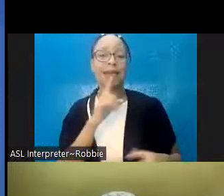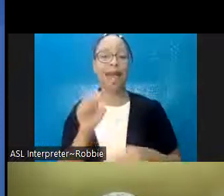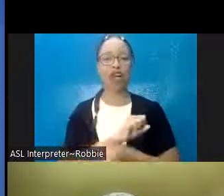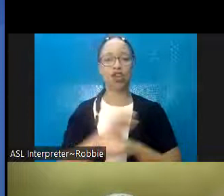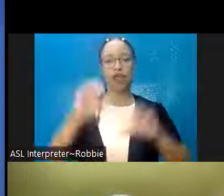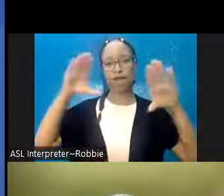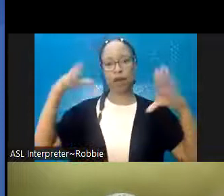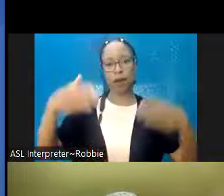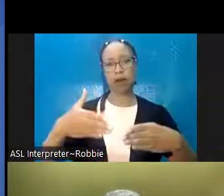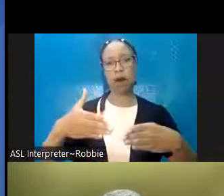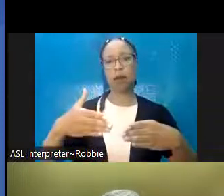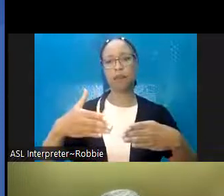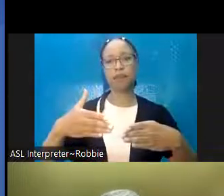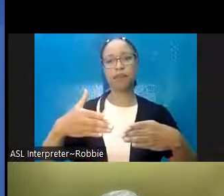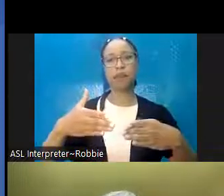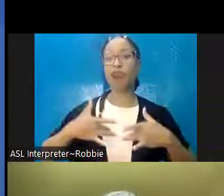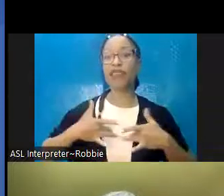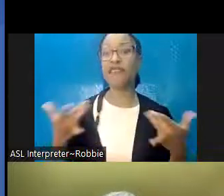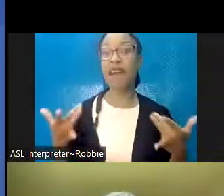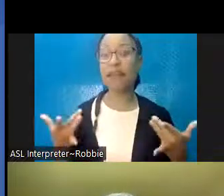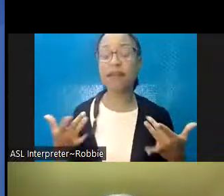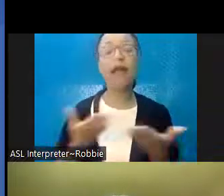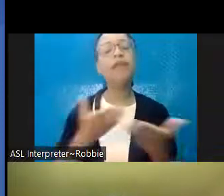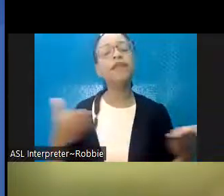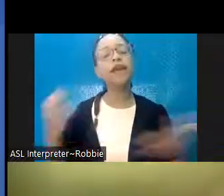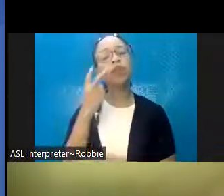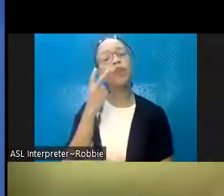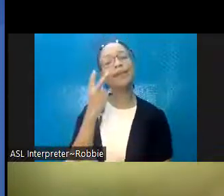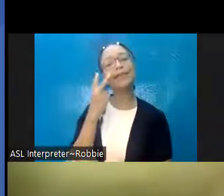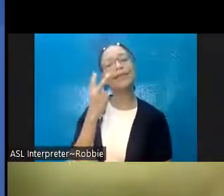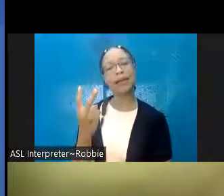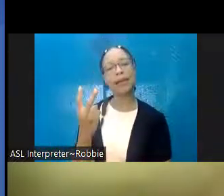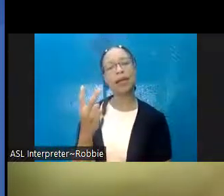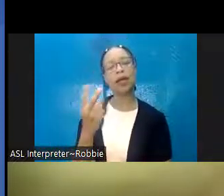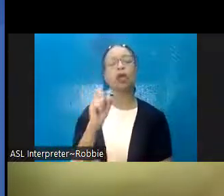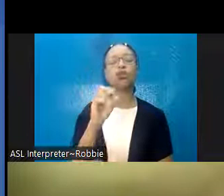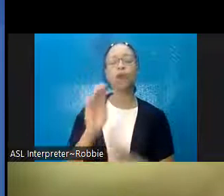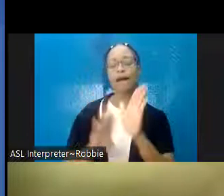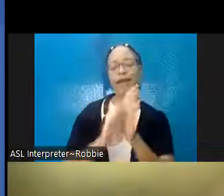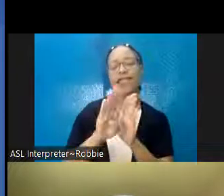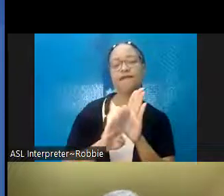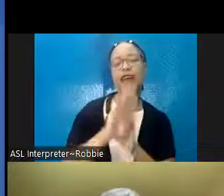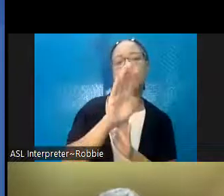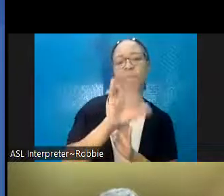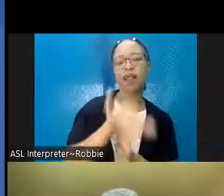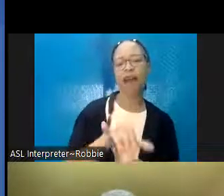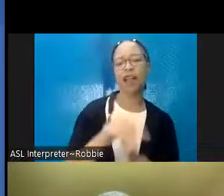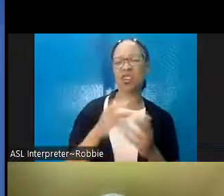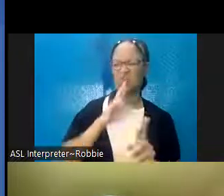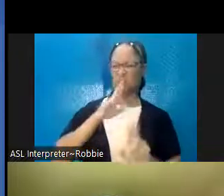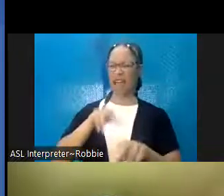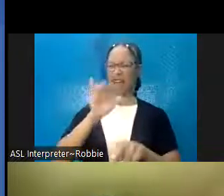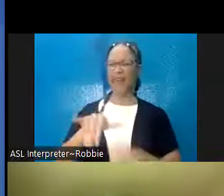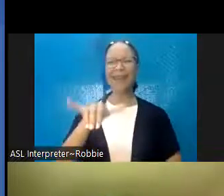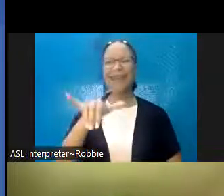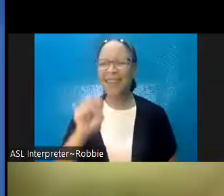focused on are the events, the things that we see. And so we actually have to develop that capacity. Do we have to react to that? Of course